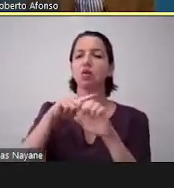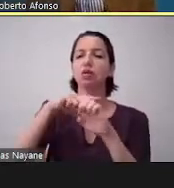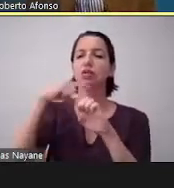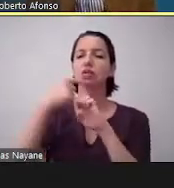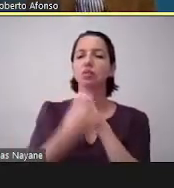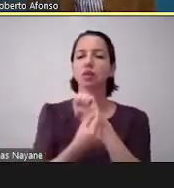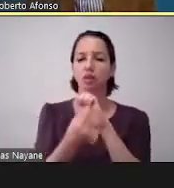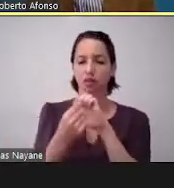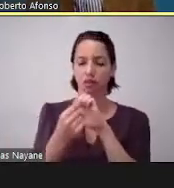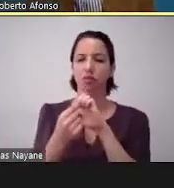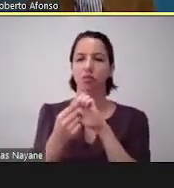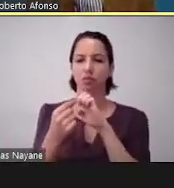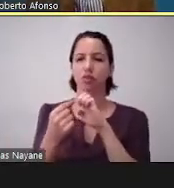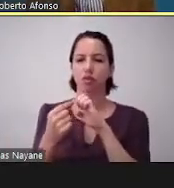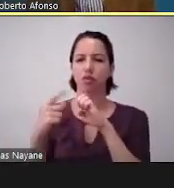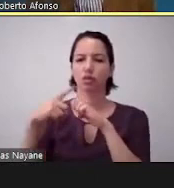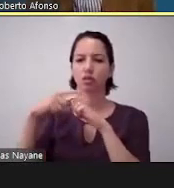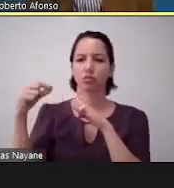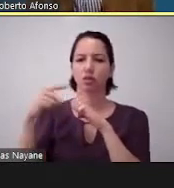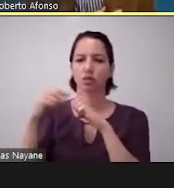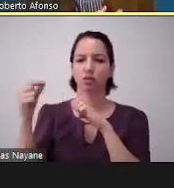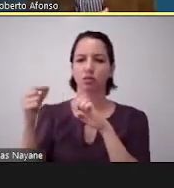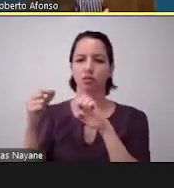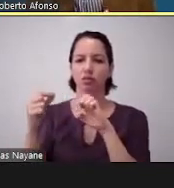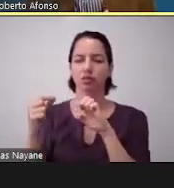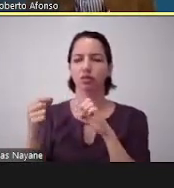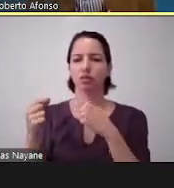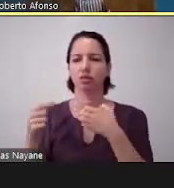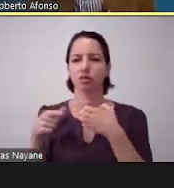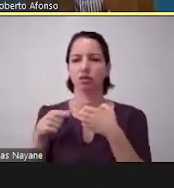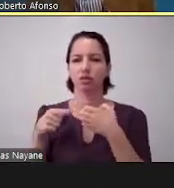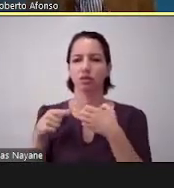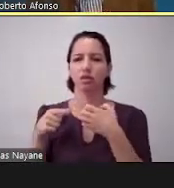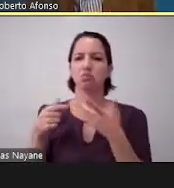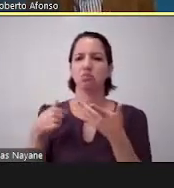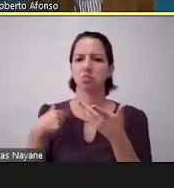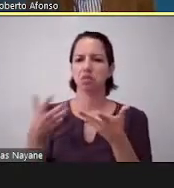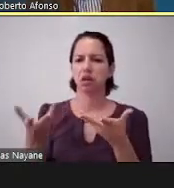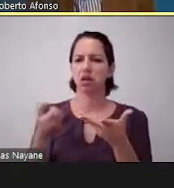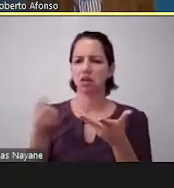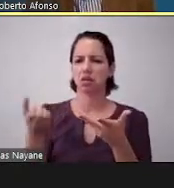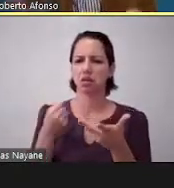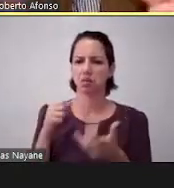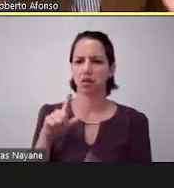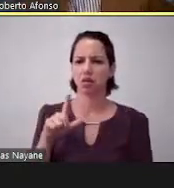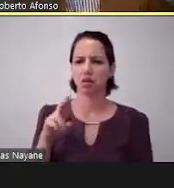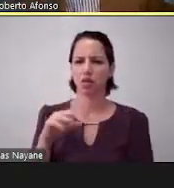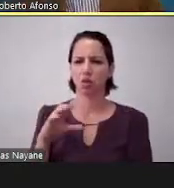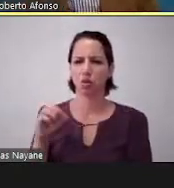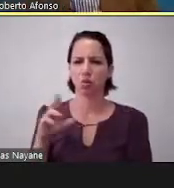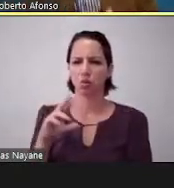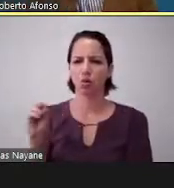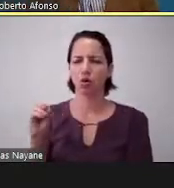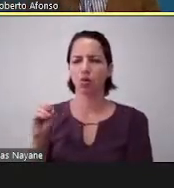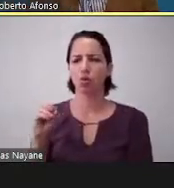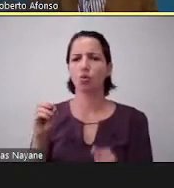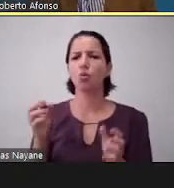these entrepreneurs that are receiving this profit. A part of them